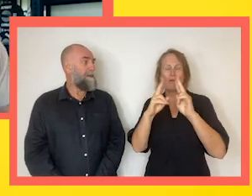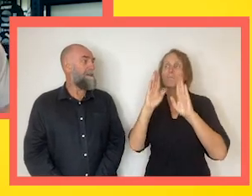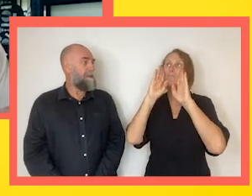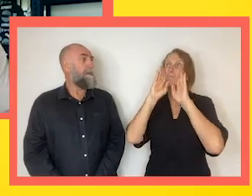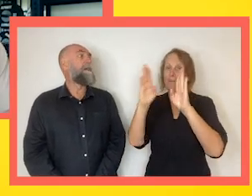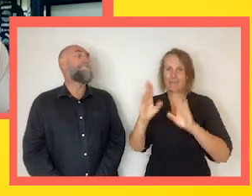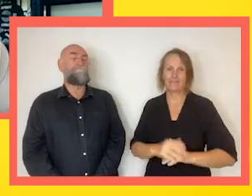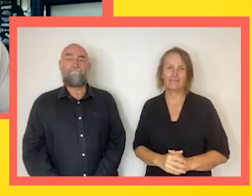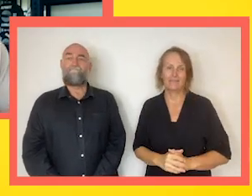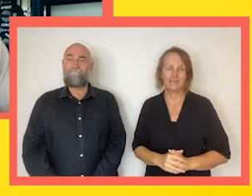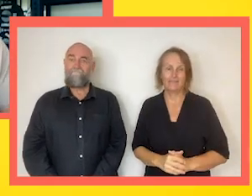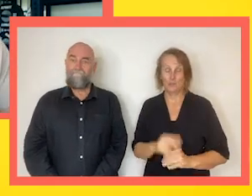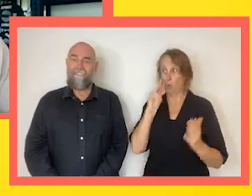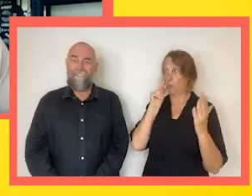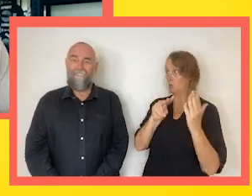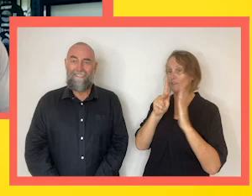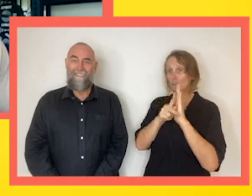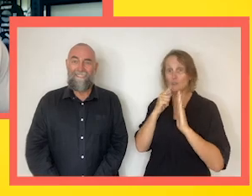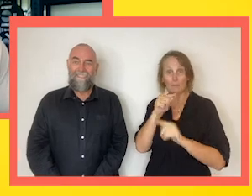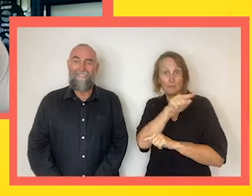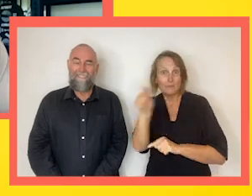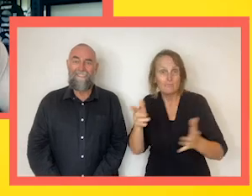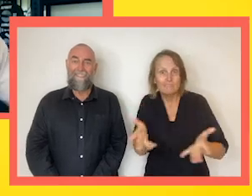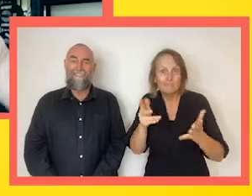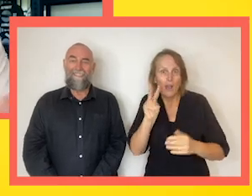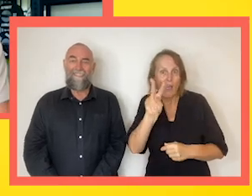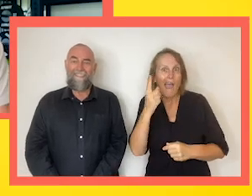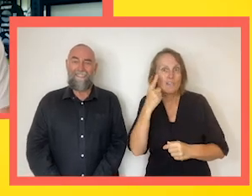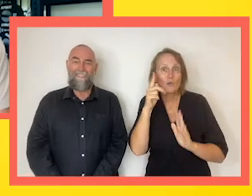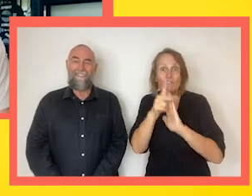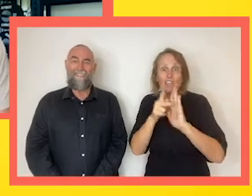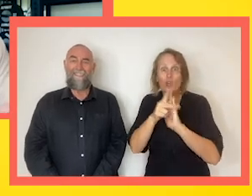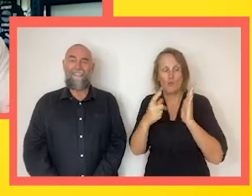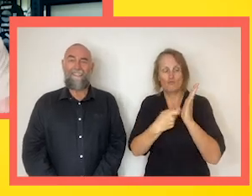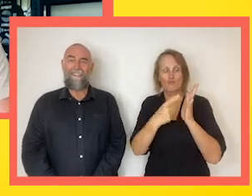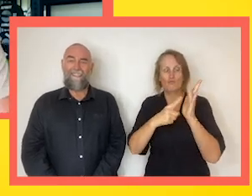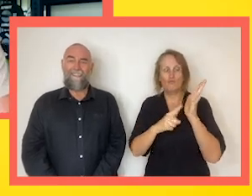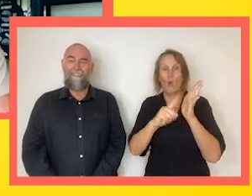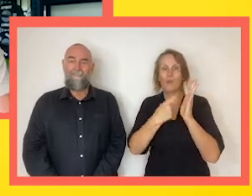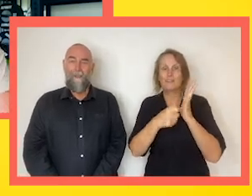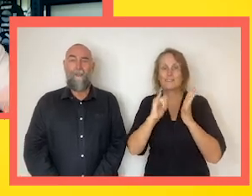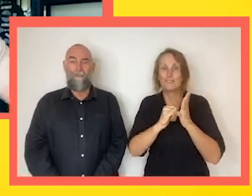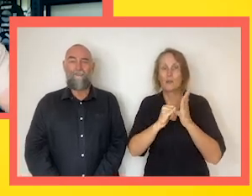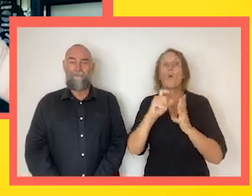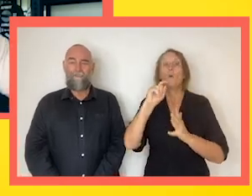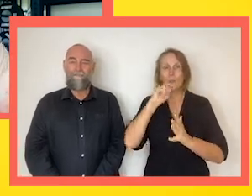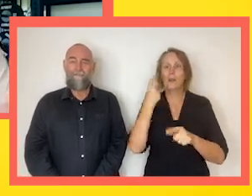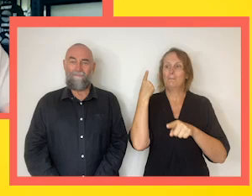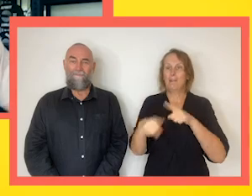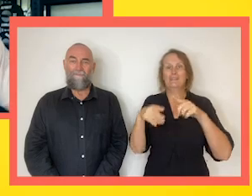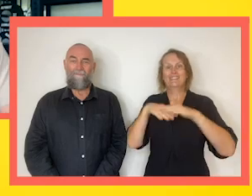just an amazing thing to watch. So I encourage you guys to watch it. Well done to the Rollers. They're on the way to